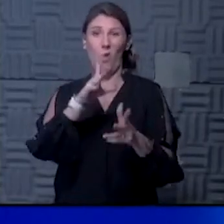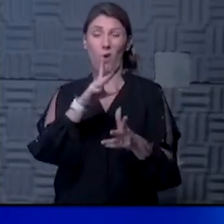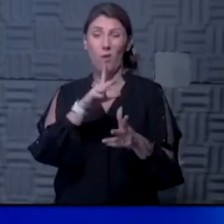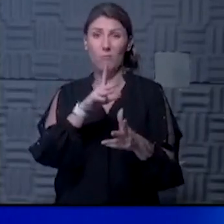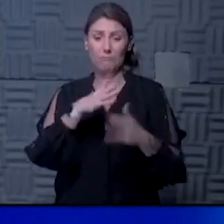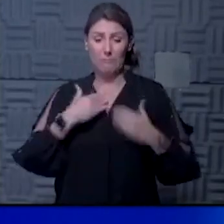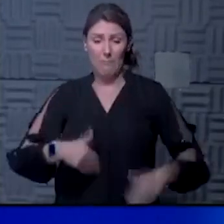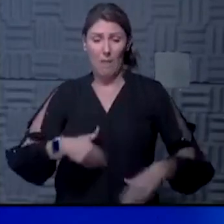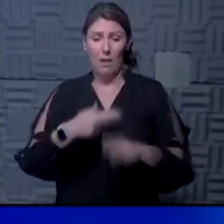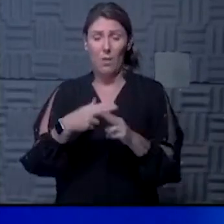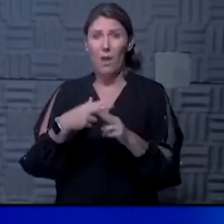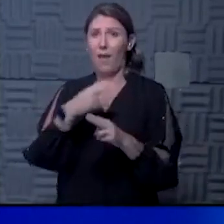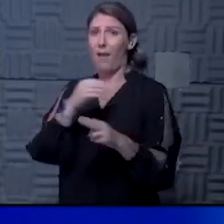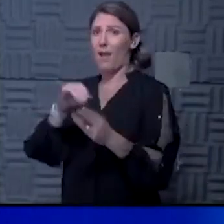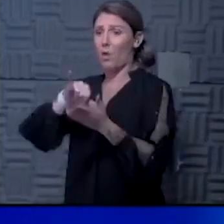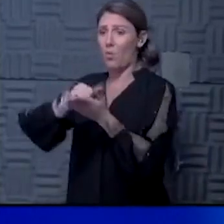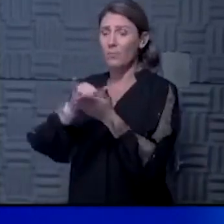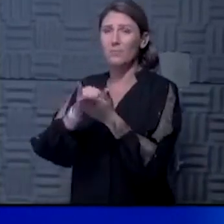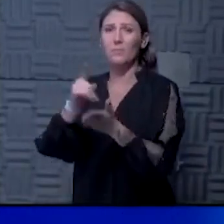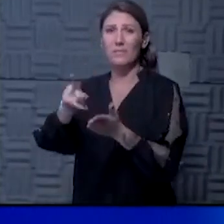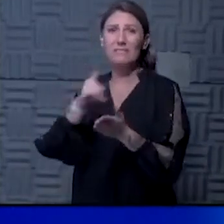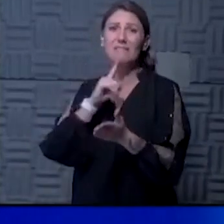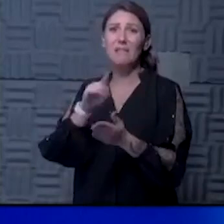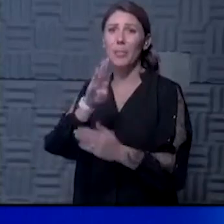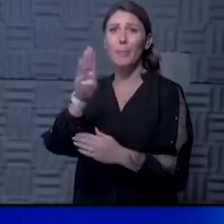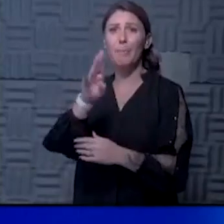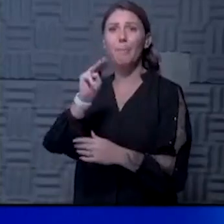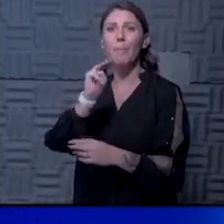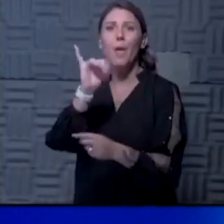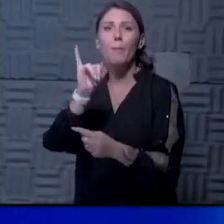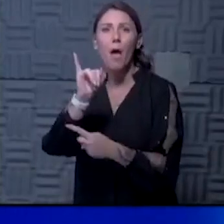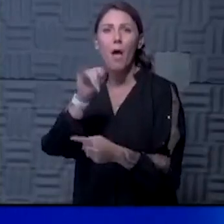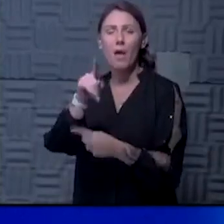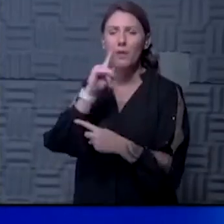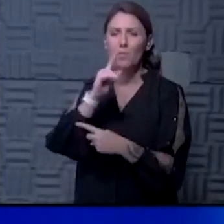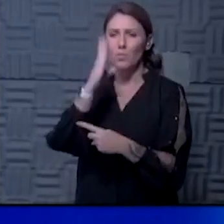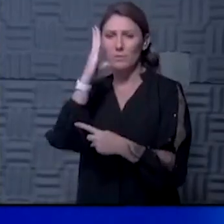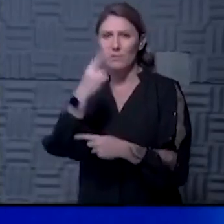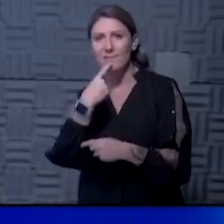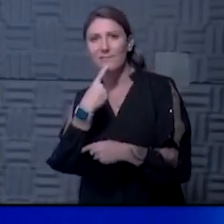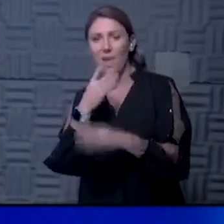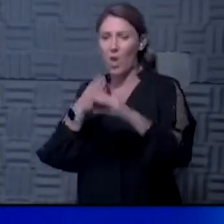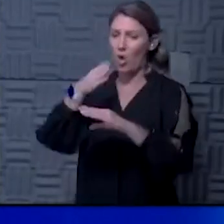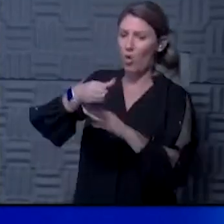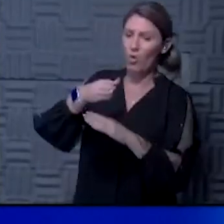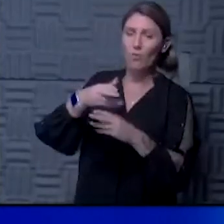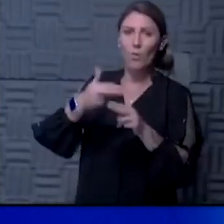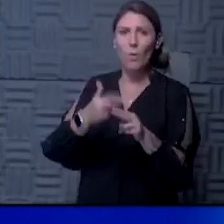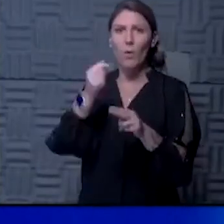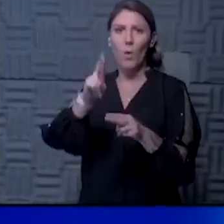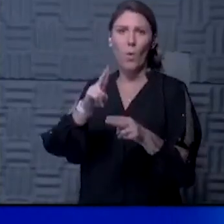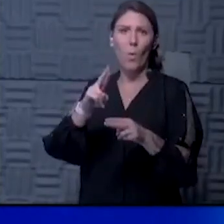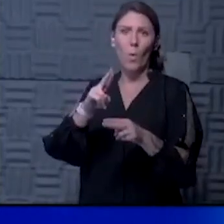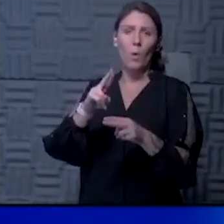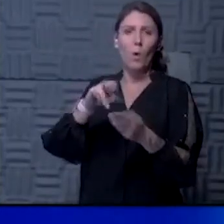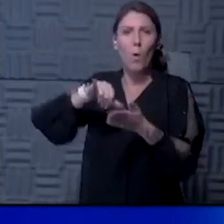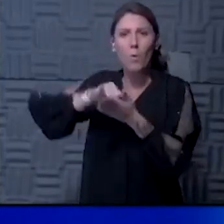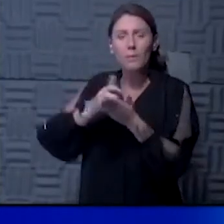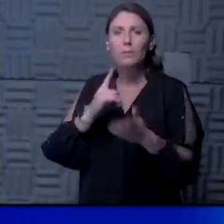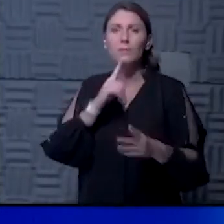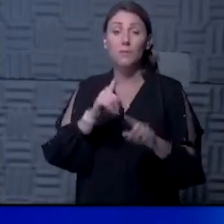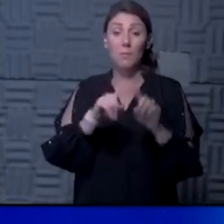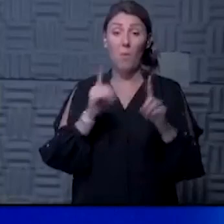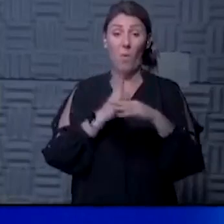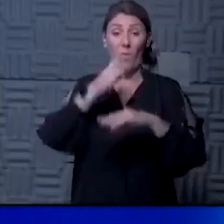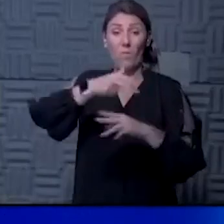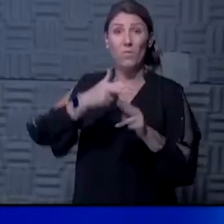hit obesity. And you can go out and look on the internet and run the BMI calculator, and they'll tell you if you land in overweight or obesity. But being overweight is a stress